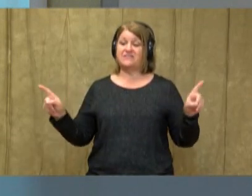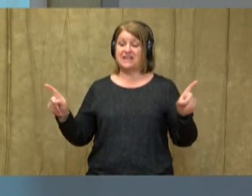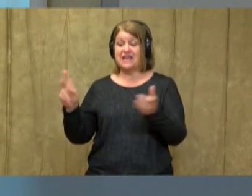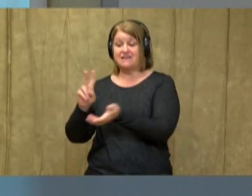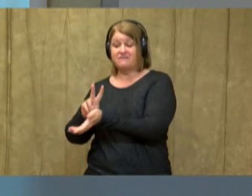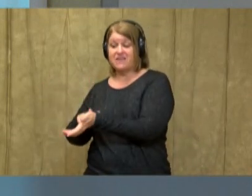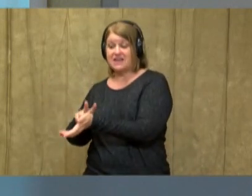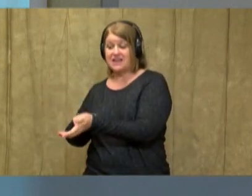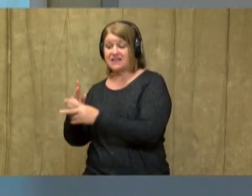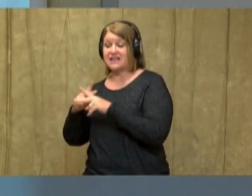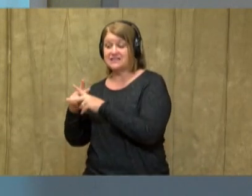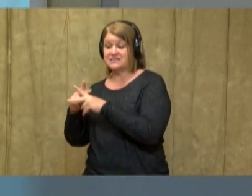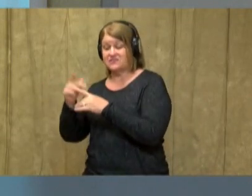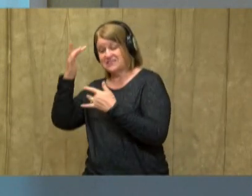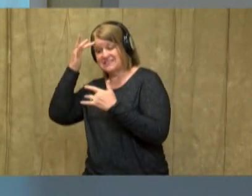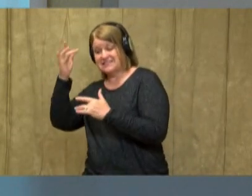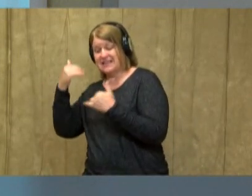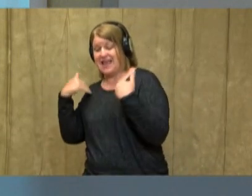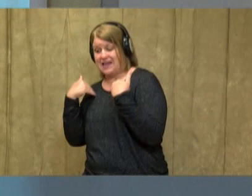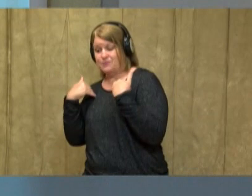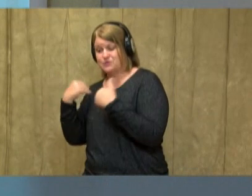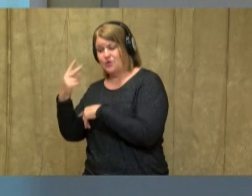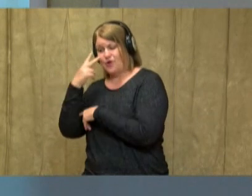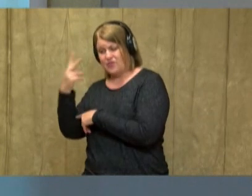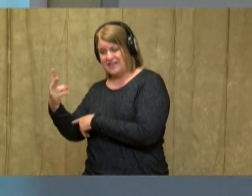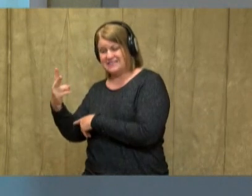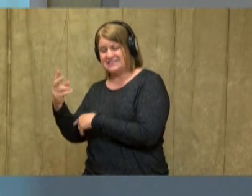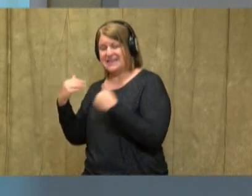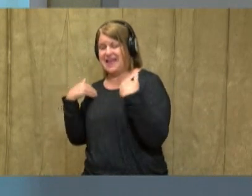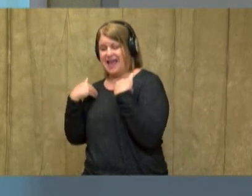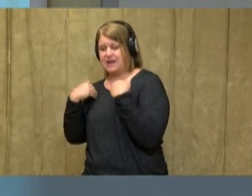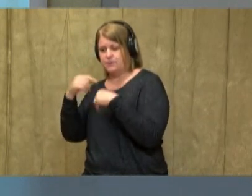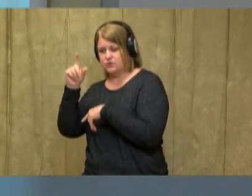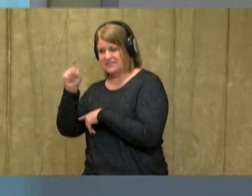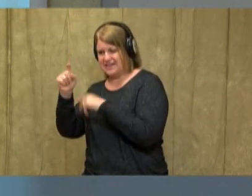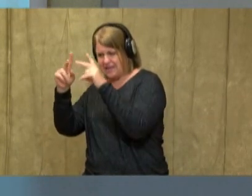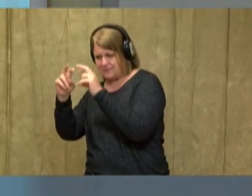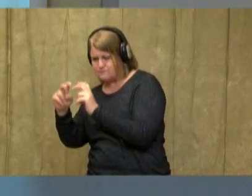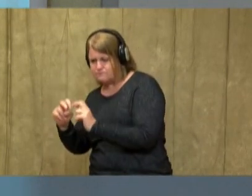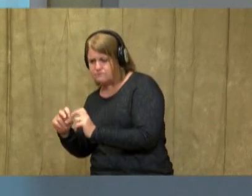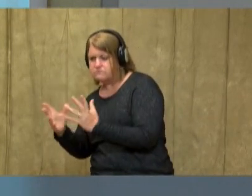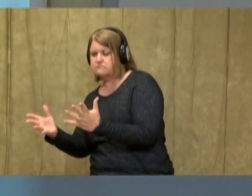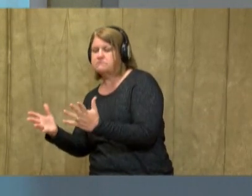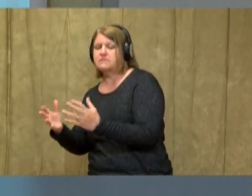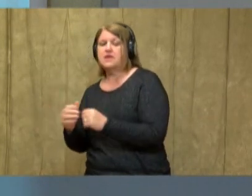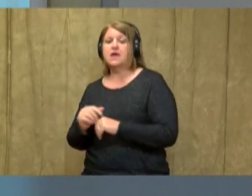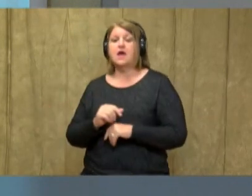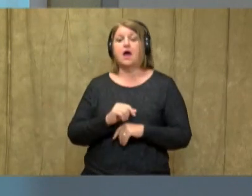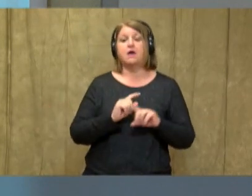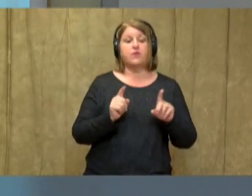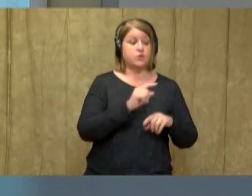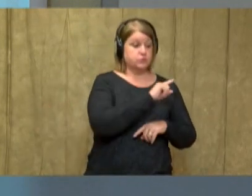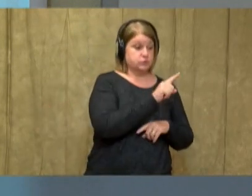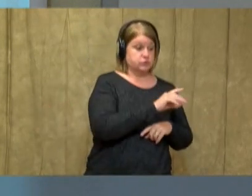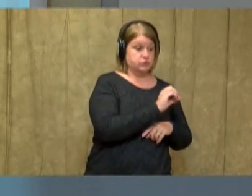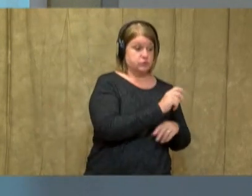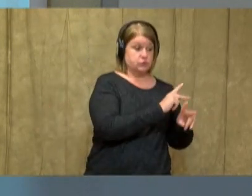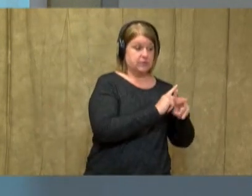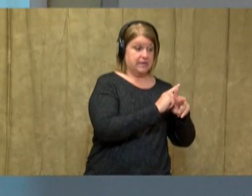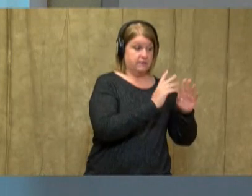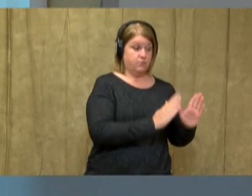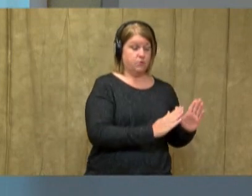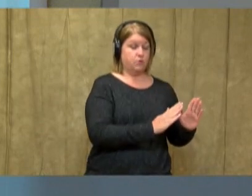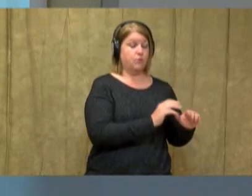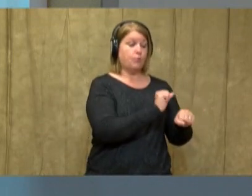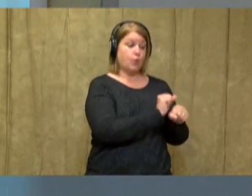sick animals or they see animals that need checkup. Although a zookeeper works with animals, they work